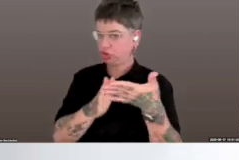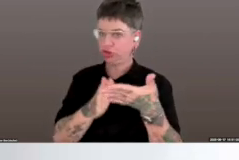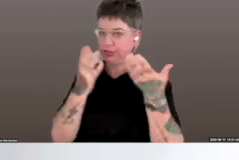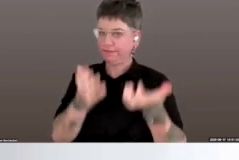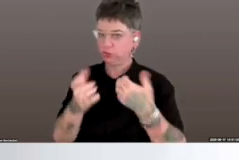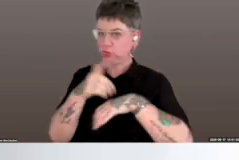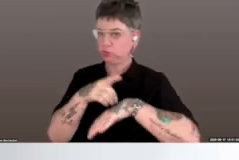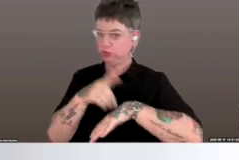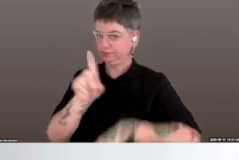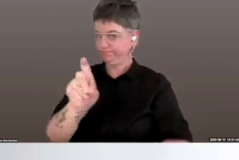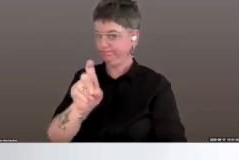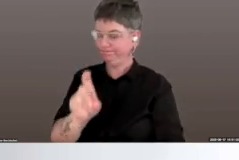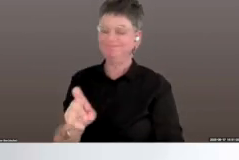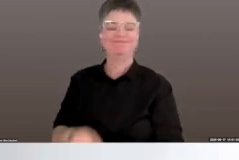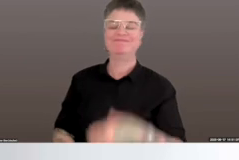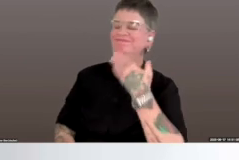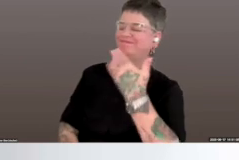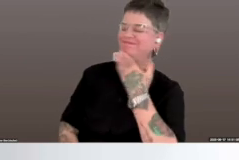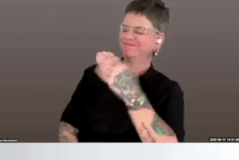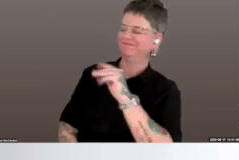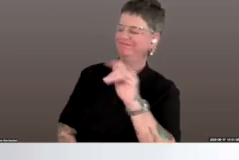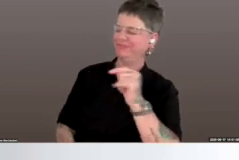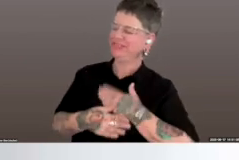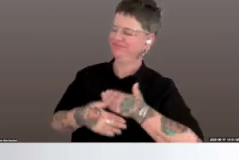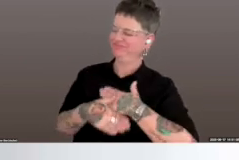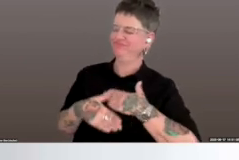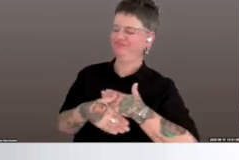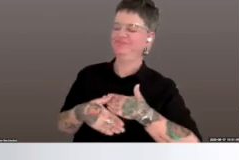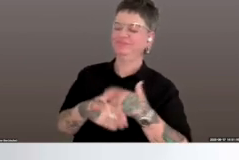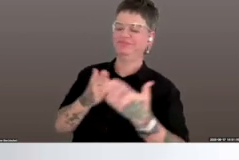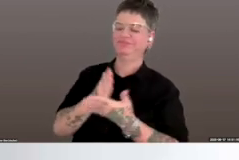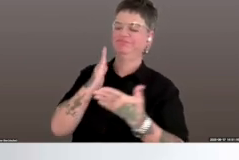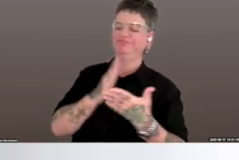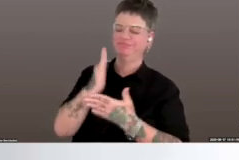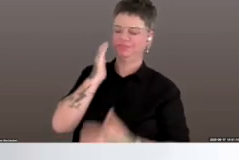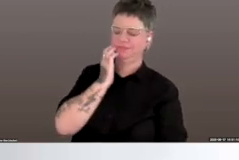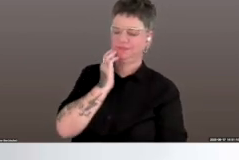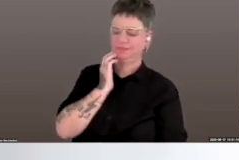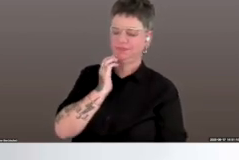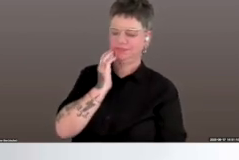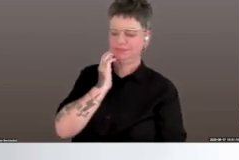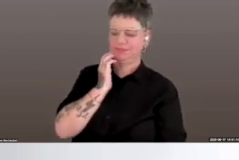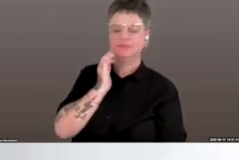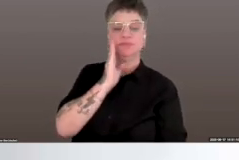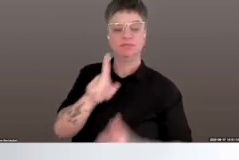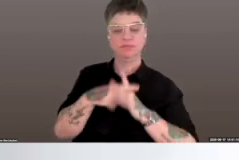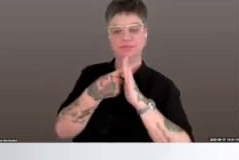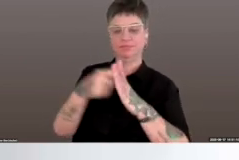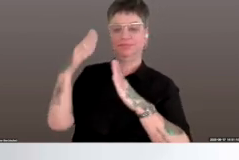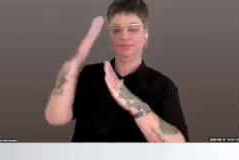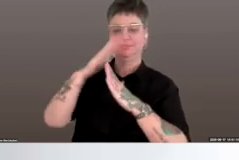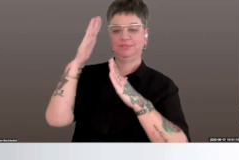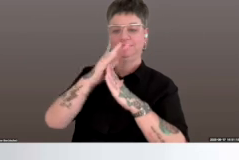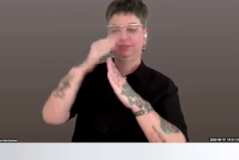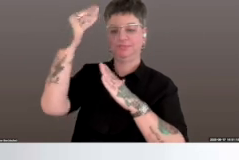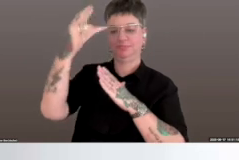All right, thanks, Matt. Appreciate it. All righty, I will start from the top again. So